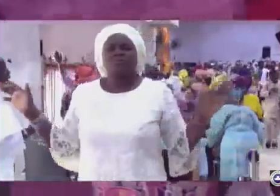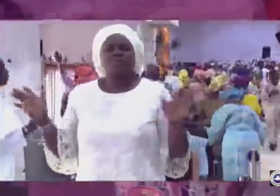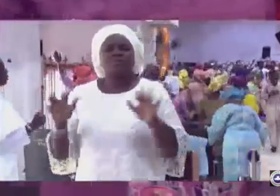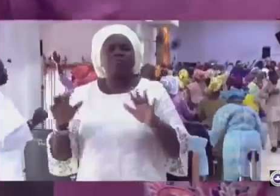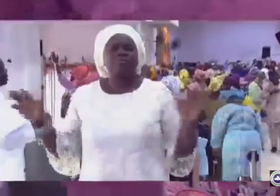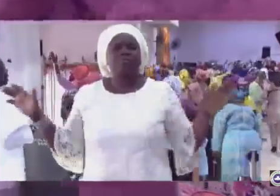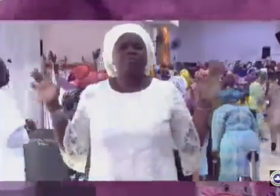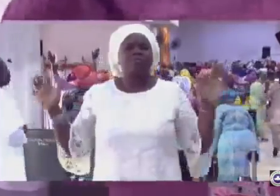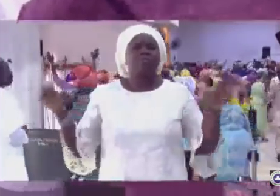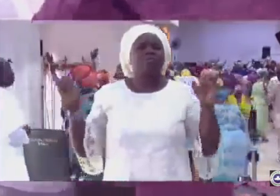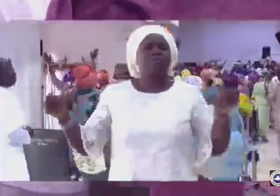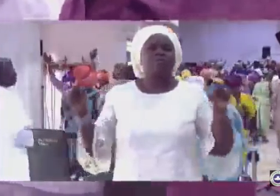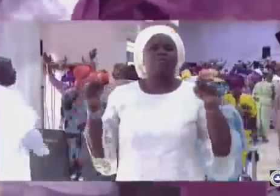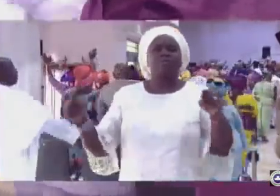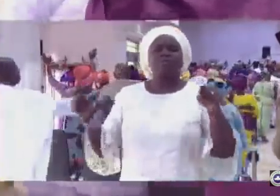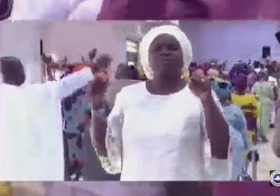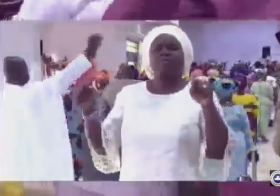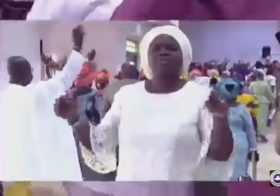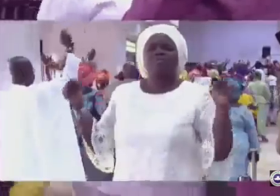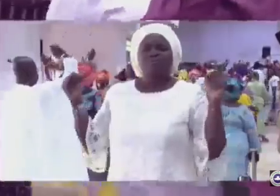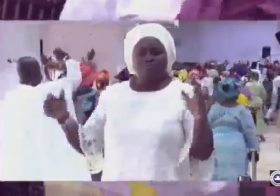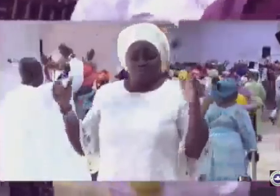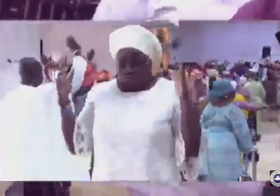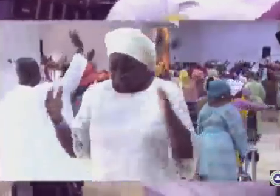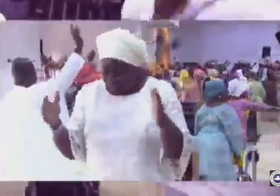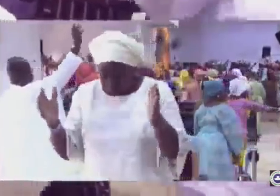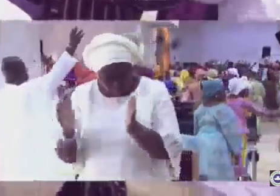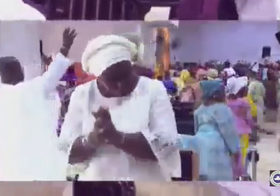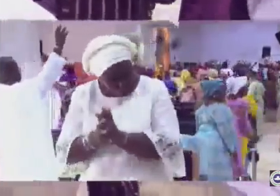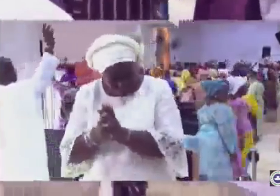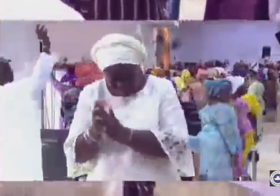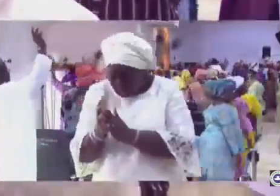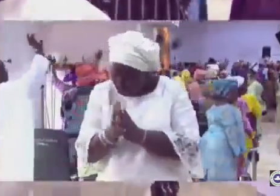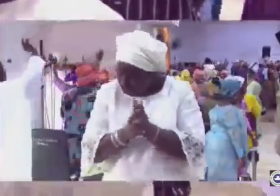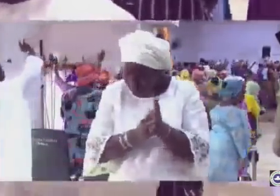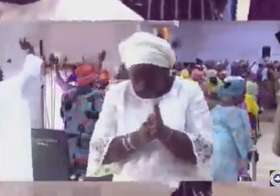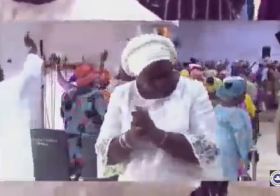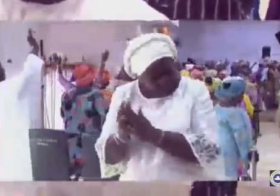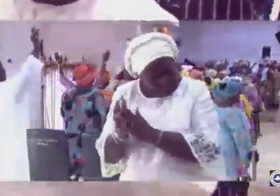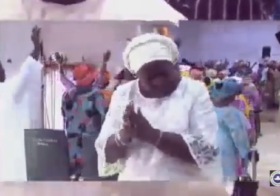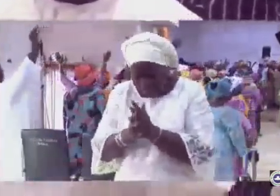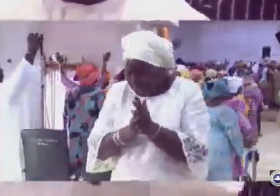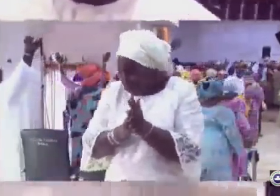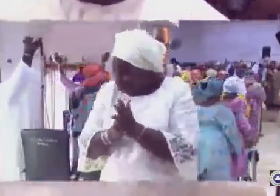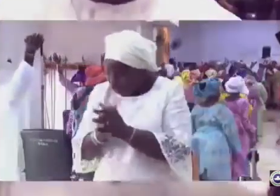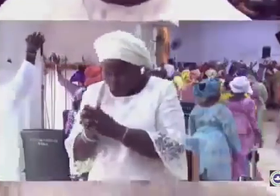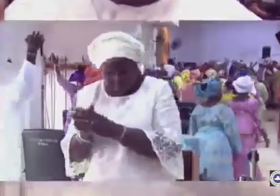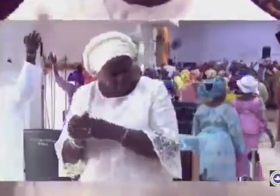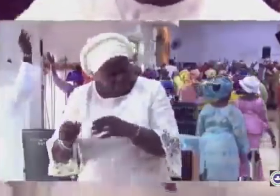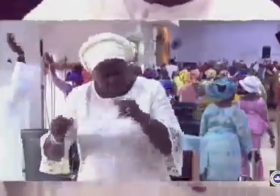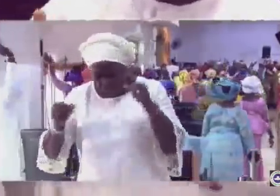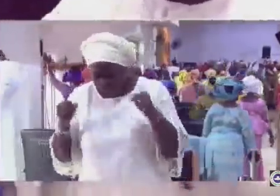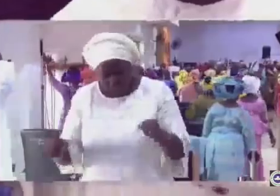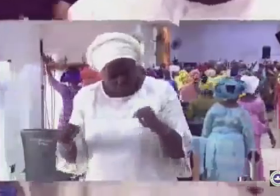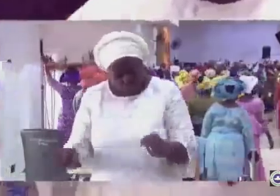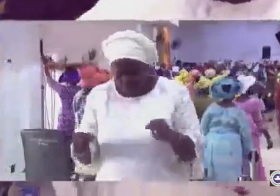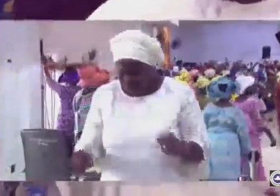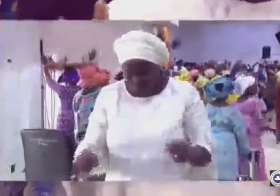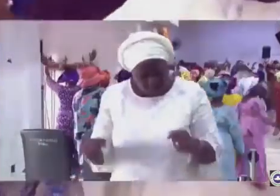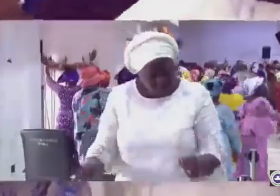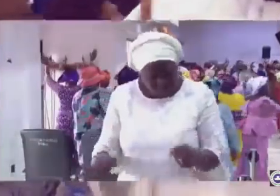can speak. Your voice box is there. The Almighty God in His infinite mercy